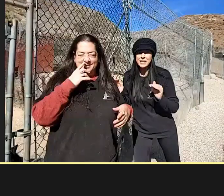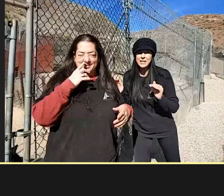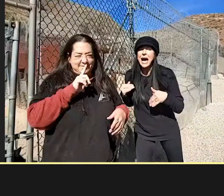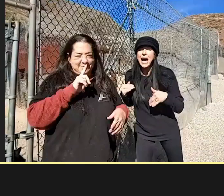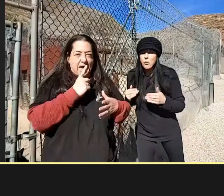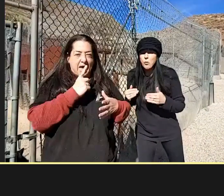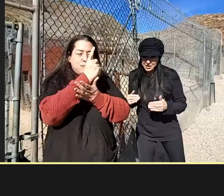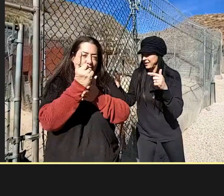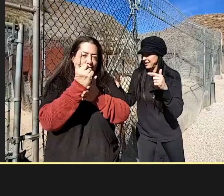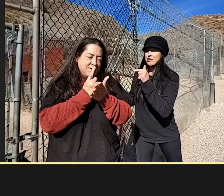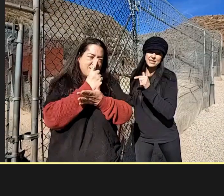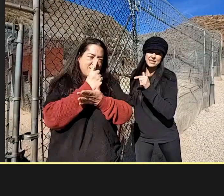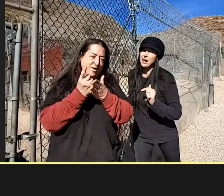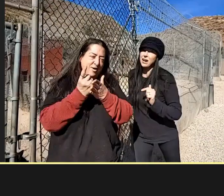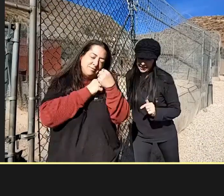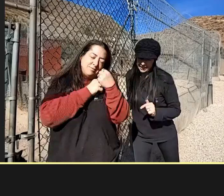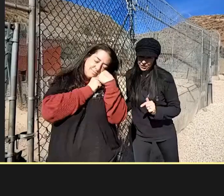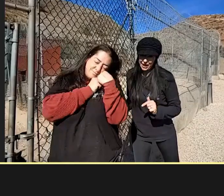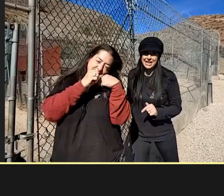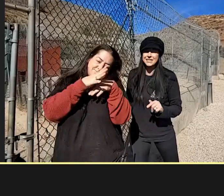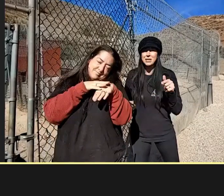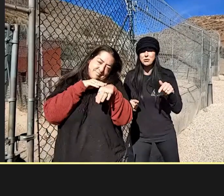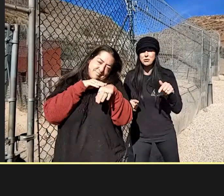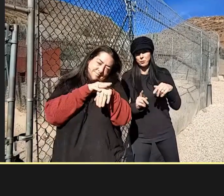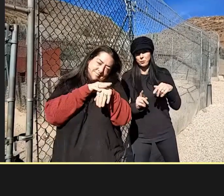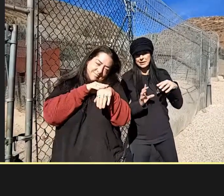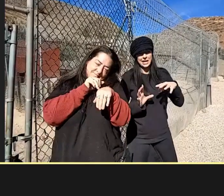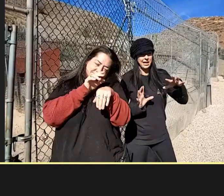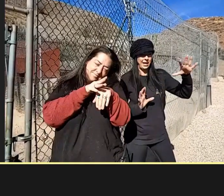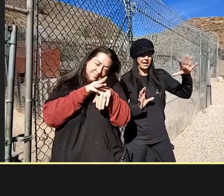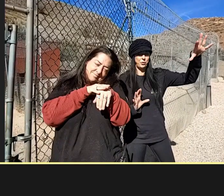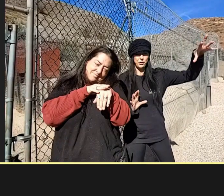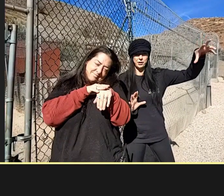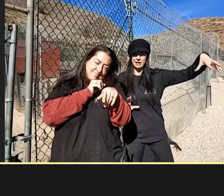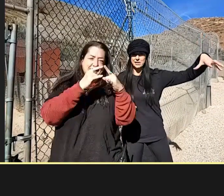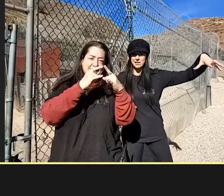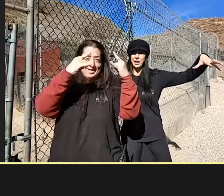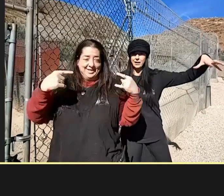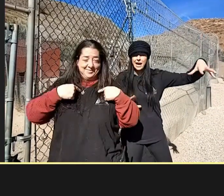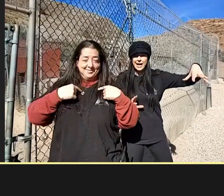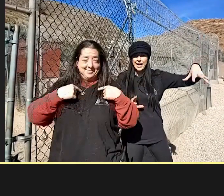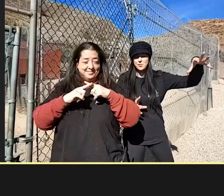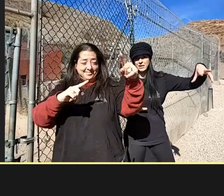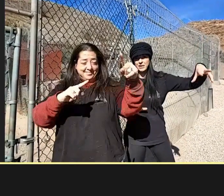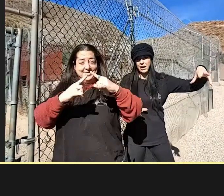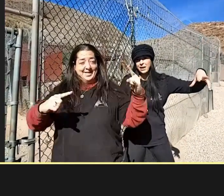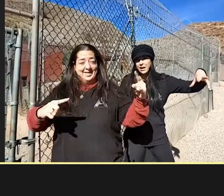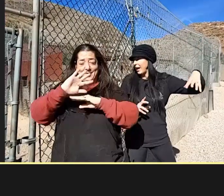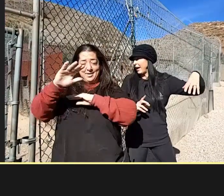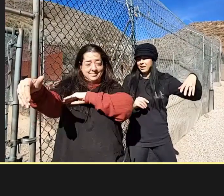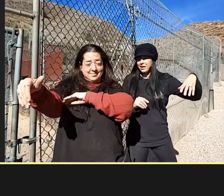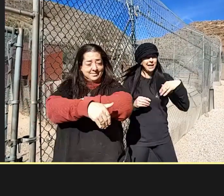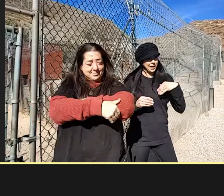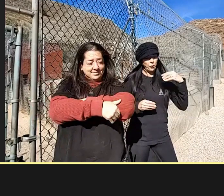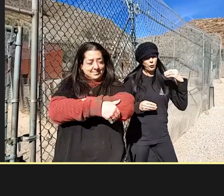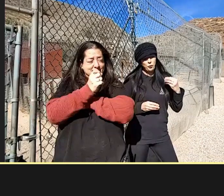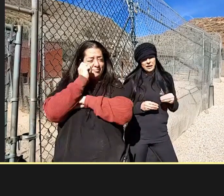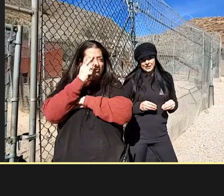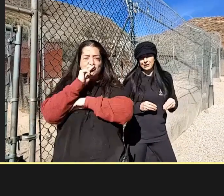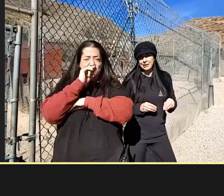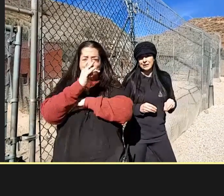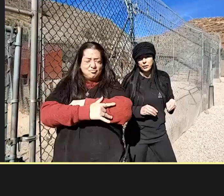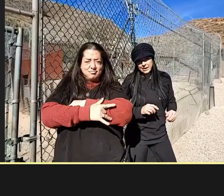They will literally spend hours in here snuggling. And sometimes she'll even bring a tent and put it outside and spend the night. And